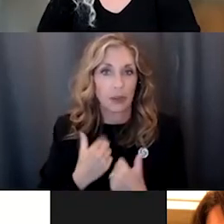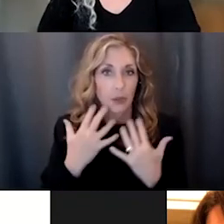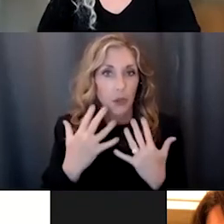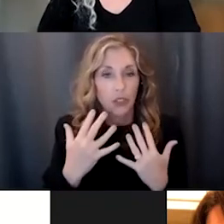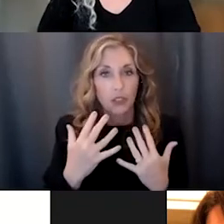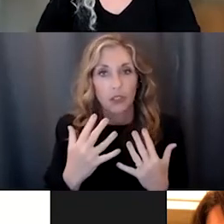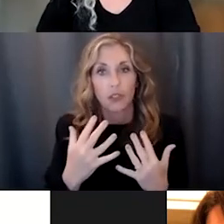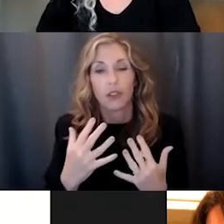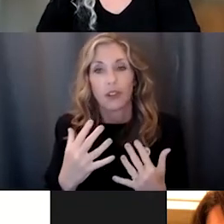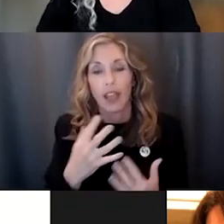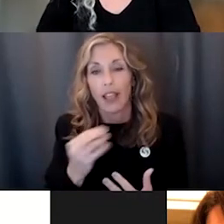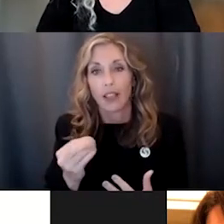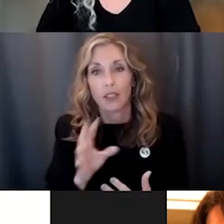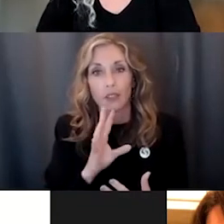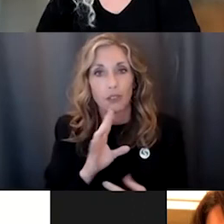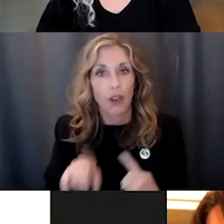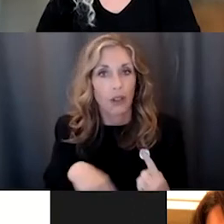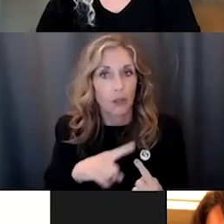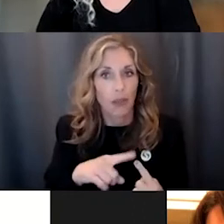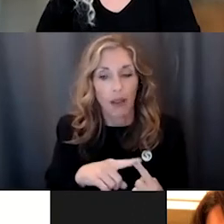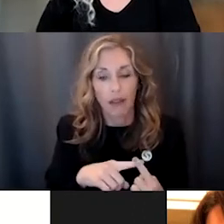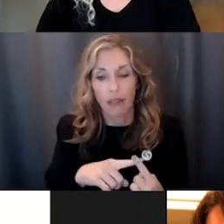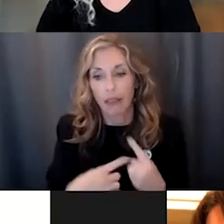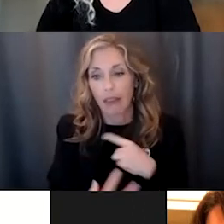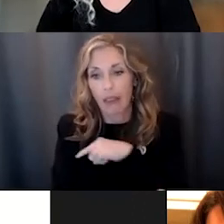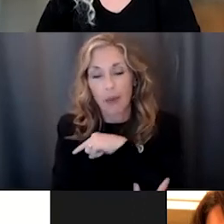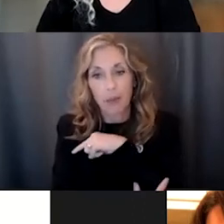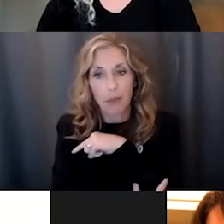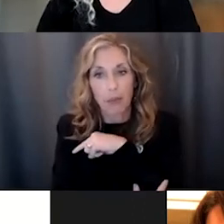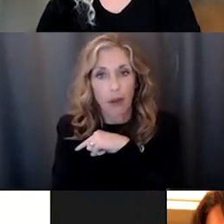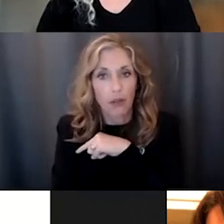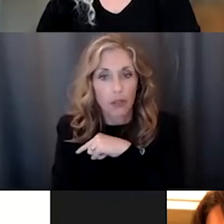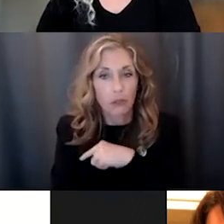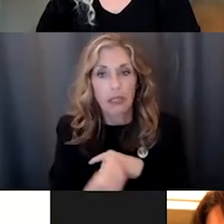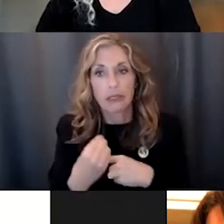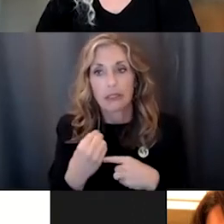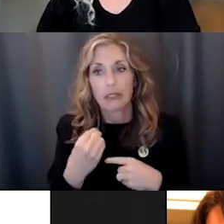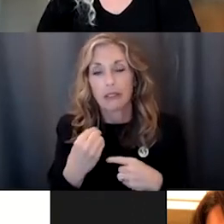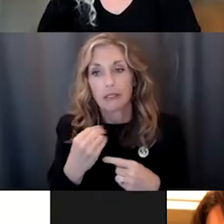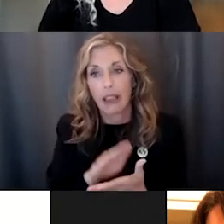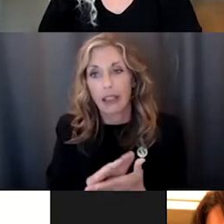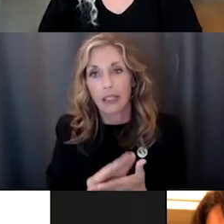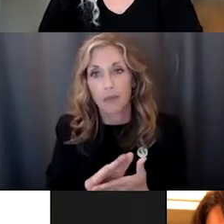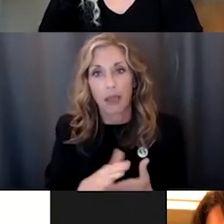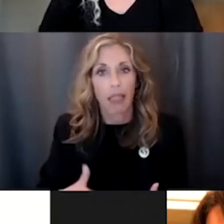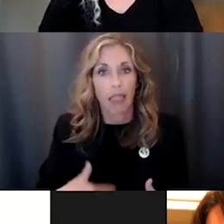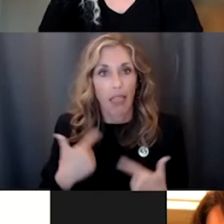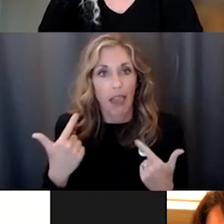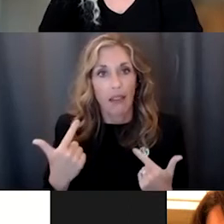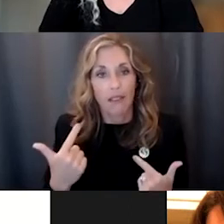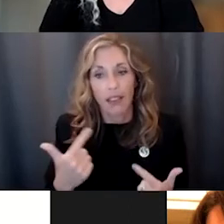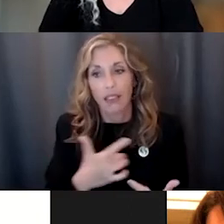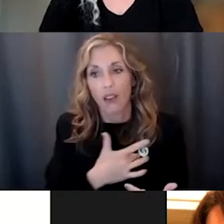again, you talked about the impoverishment of academic life and how the heart was removed,